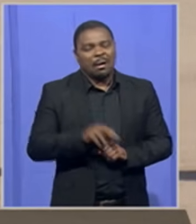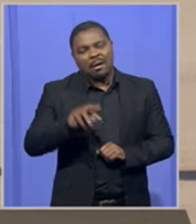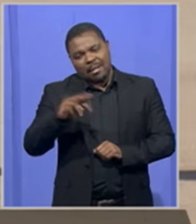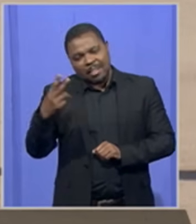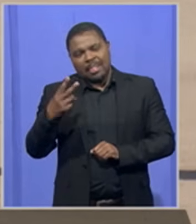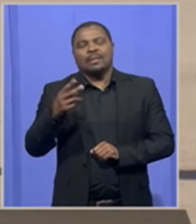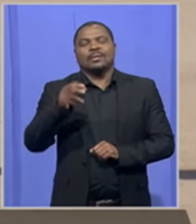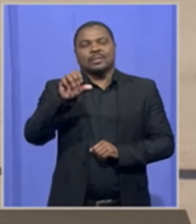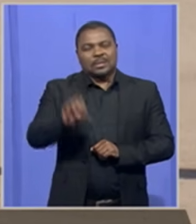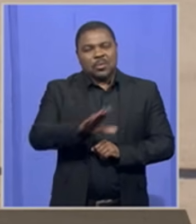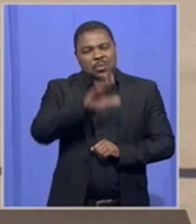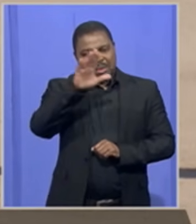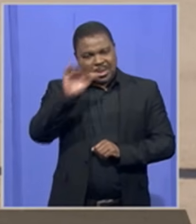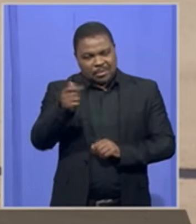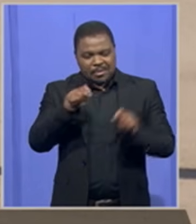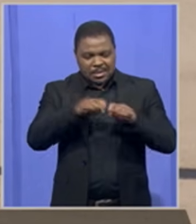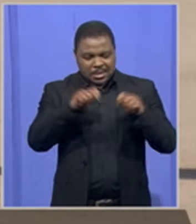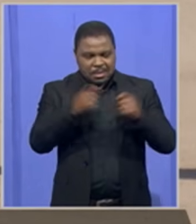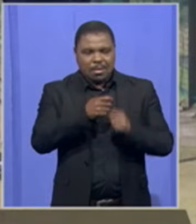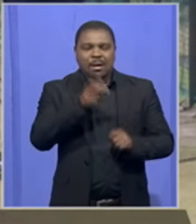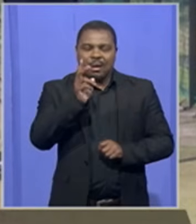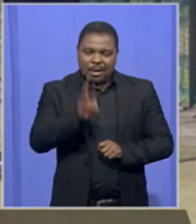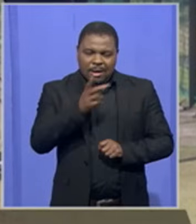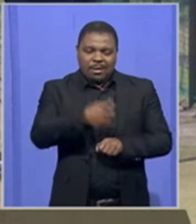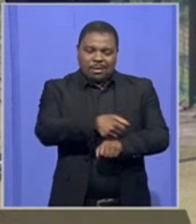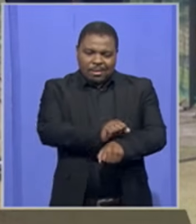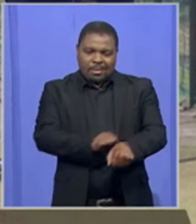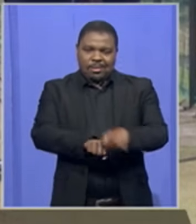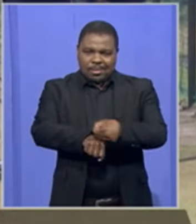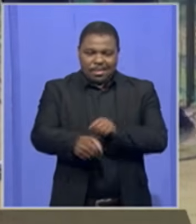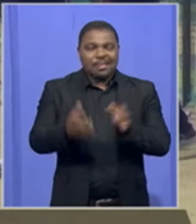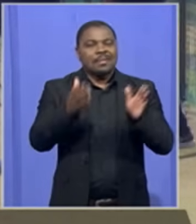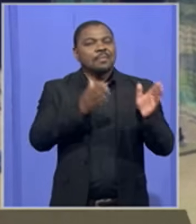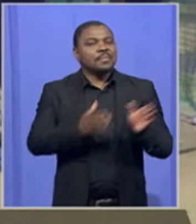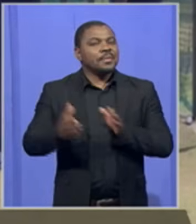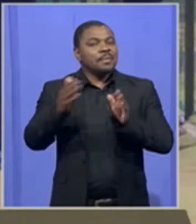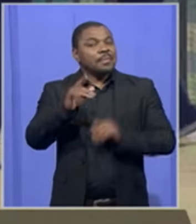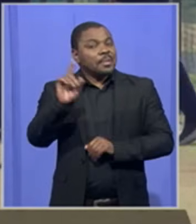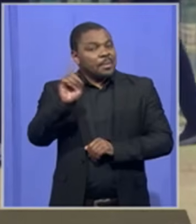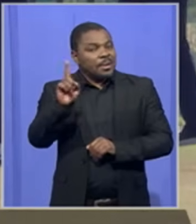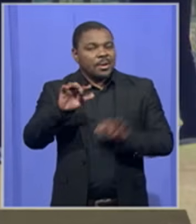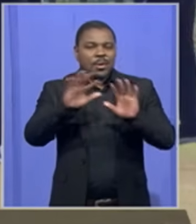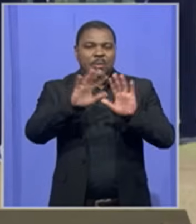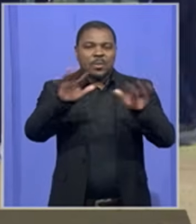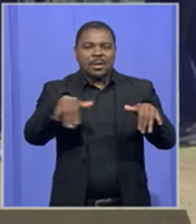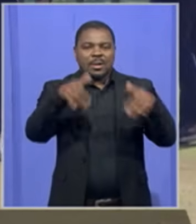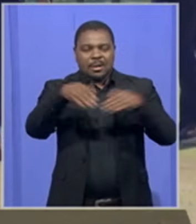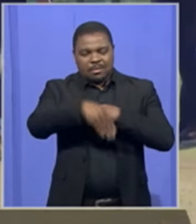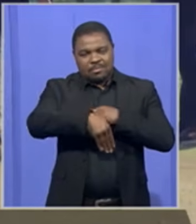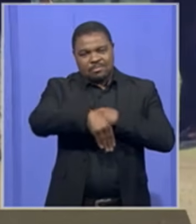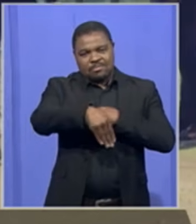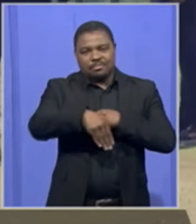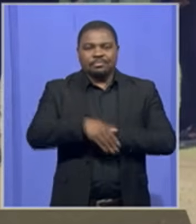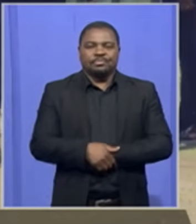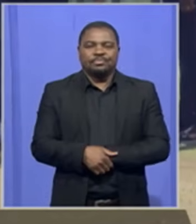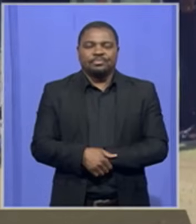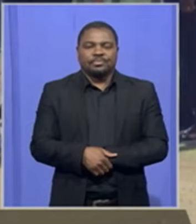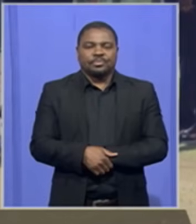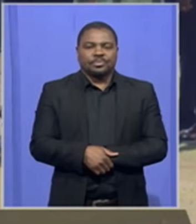sa bosetšhaba se tshwere phage ka mangana go ithulaganyetsa sejana sa lefatshe sa cricket.